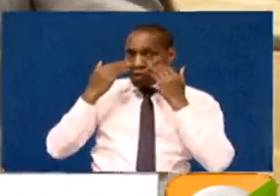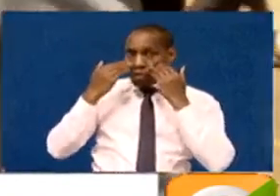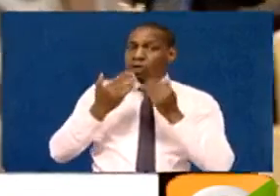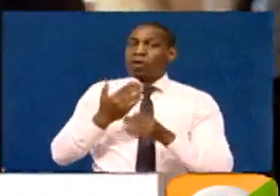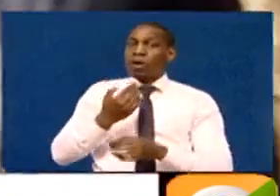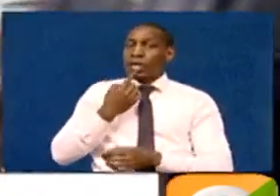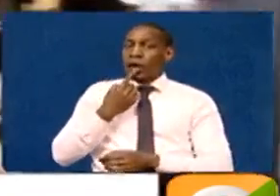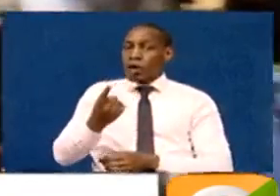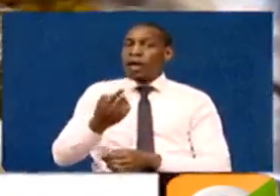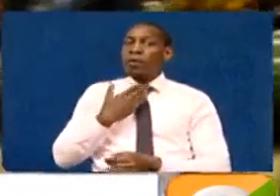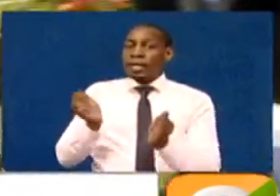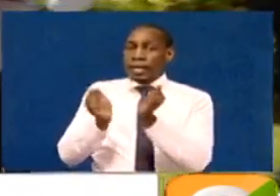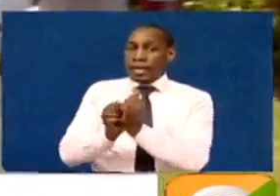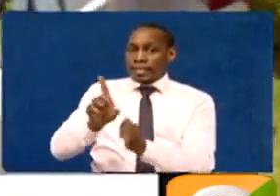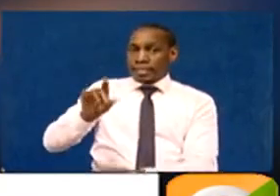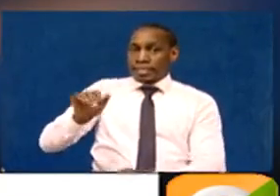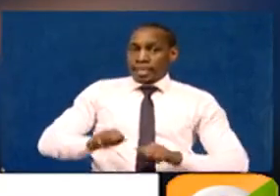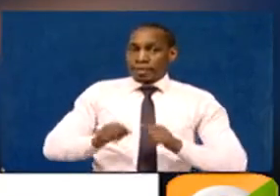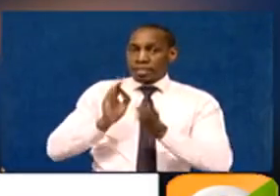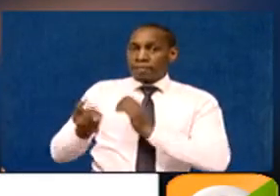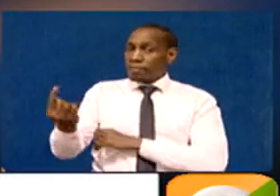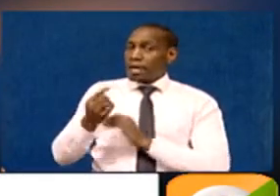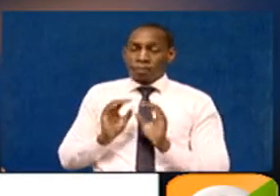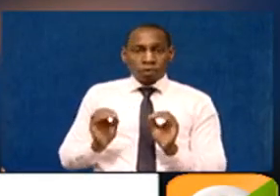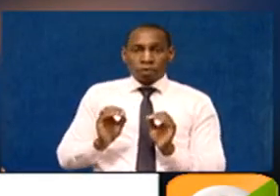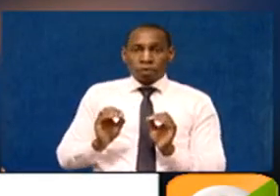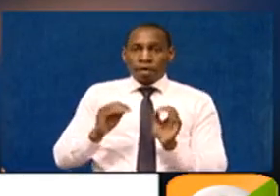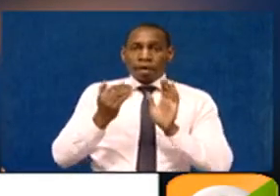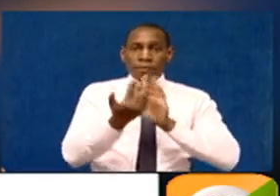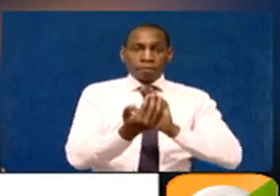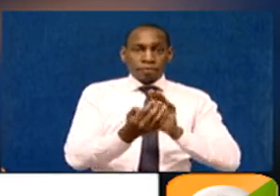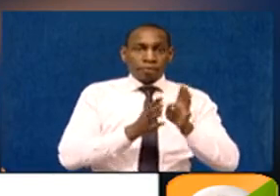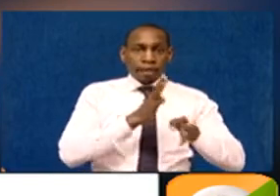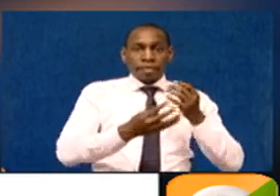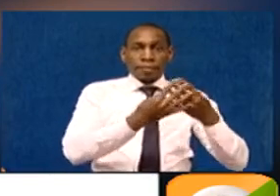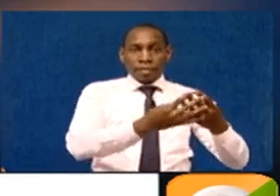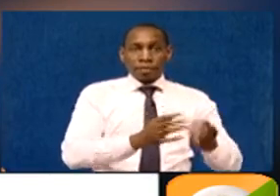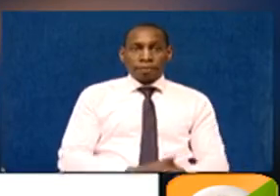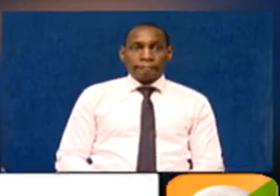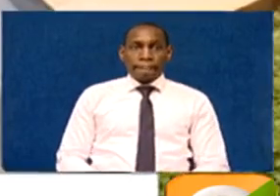warrant of arrest against Kinoti if he does not present himself to the committee prison.